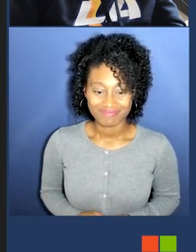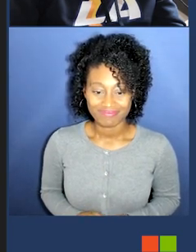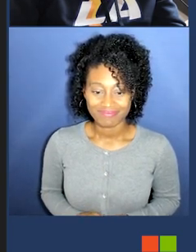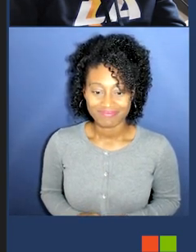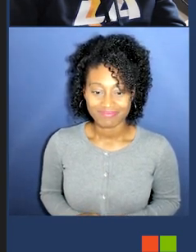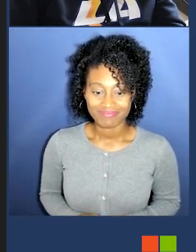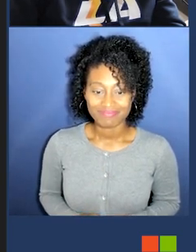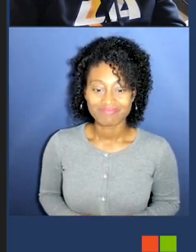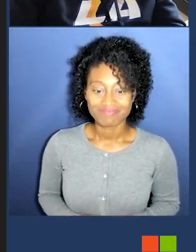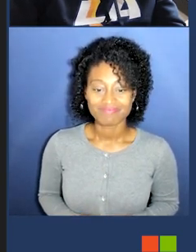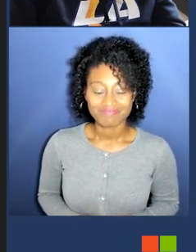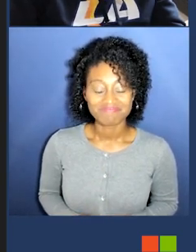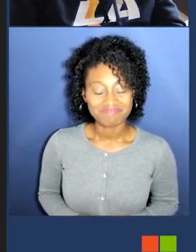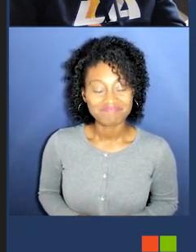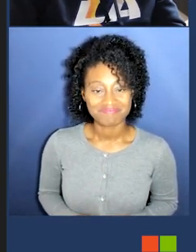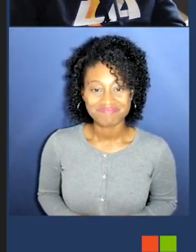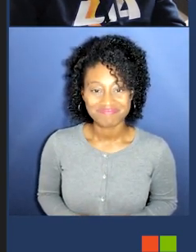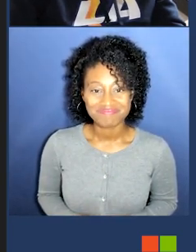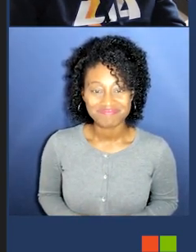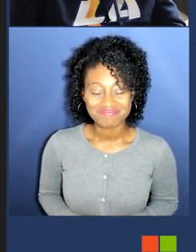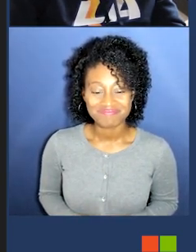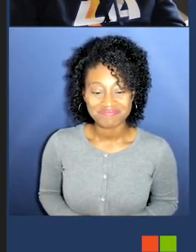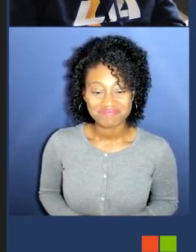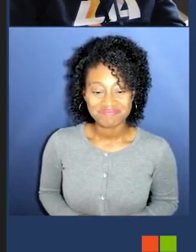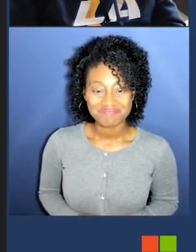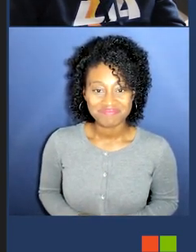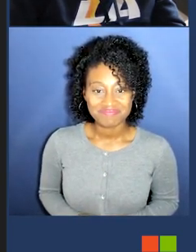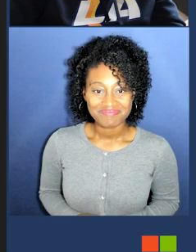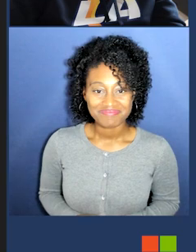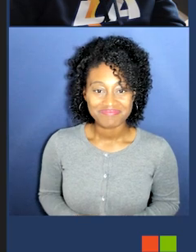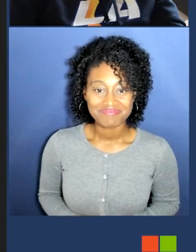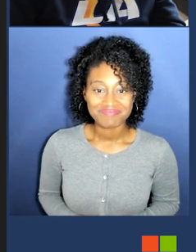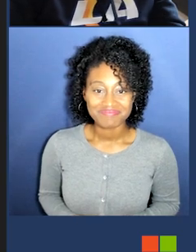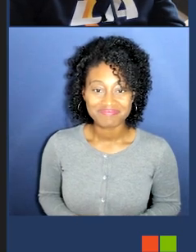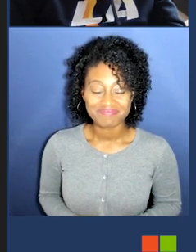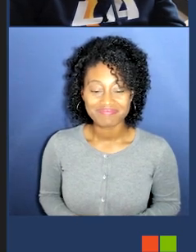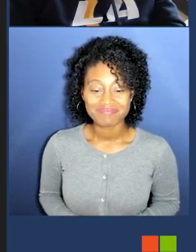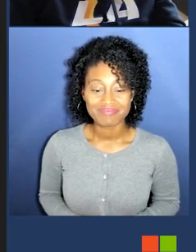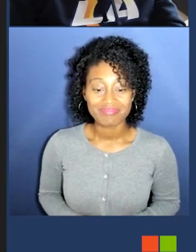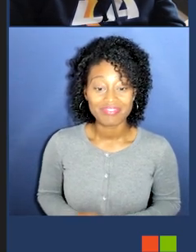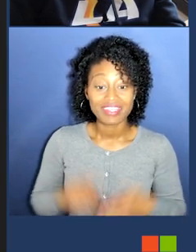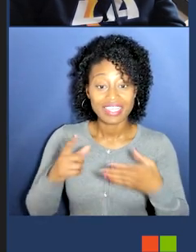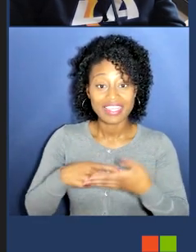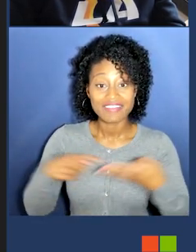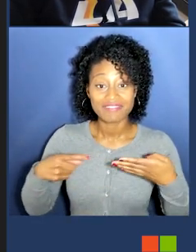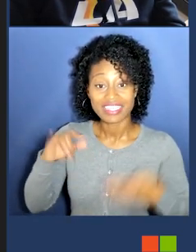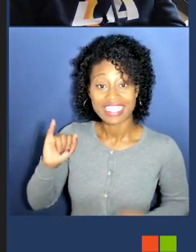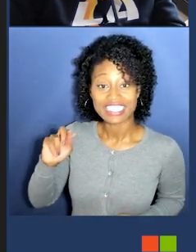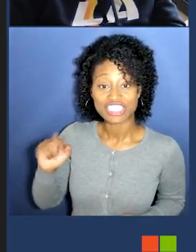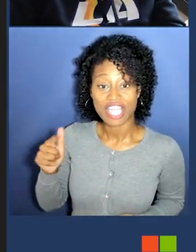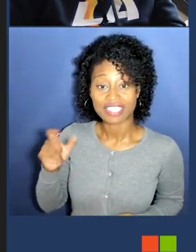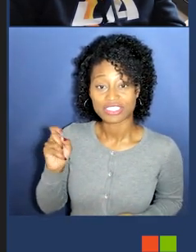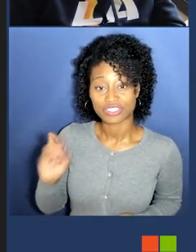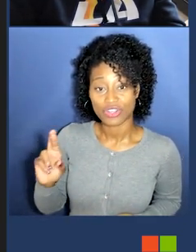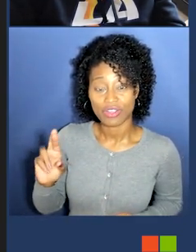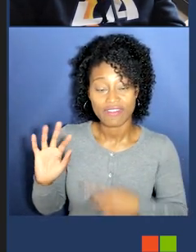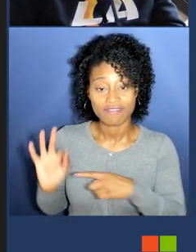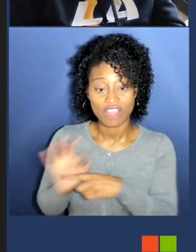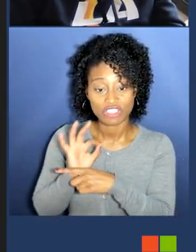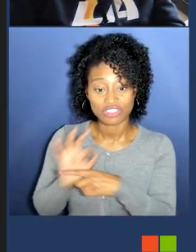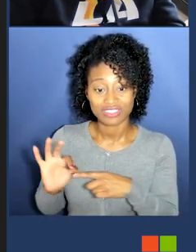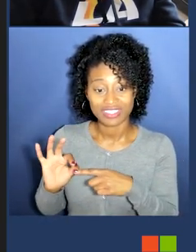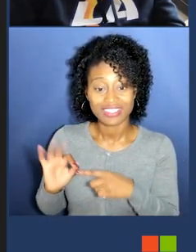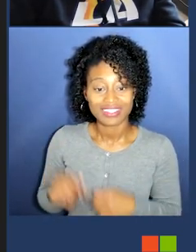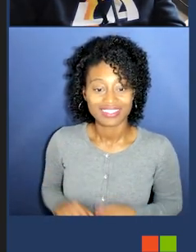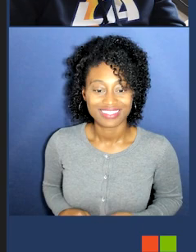good stuff. Yeah, so the event ingester function as that is